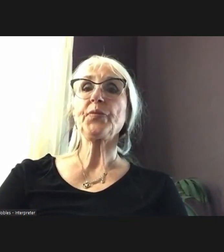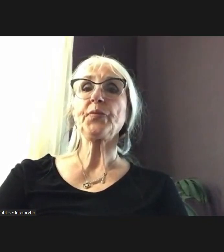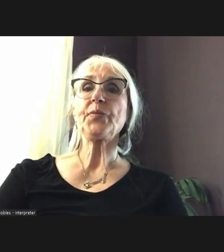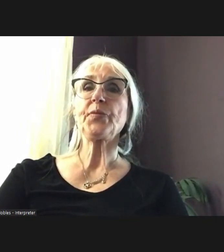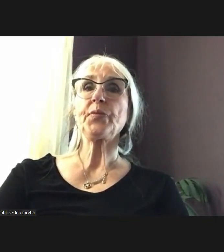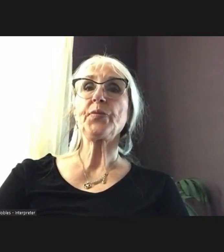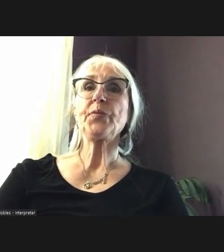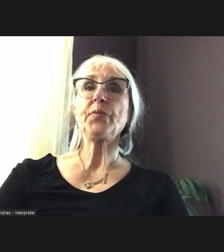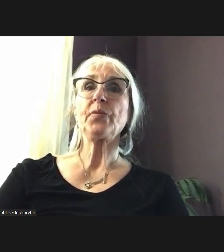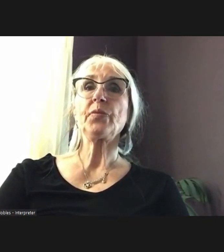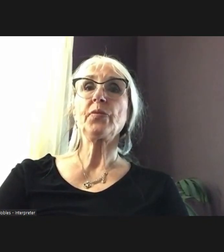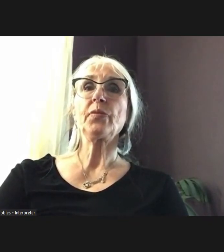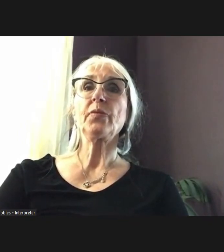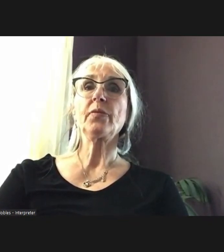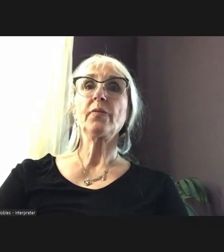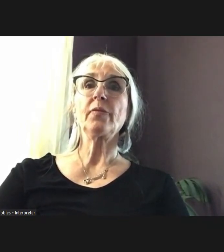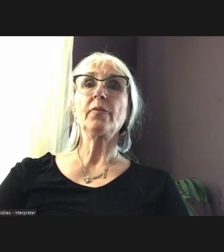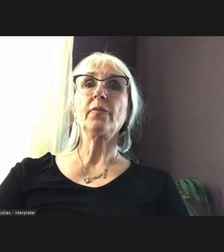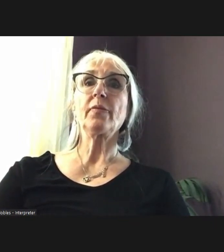Now just hang on a minute.